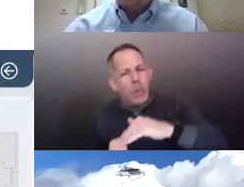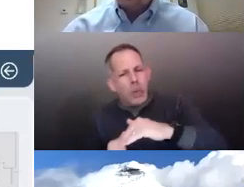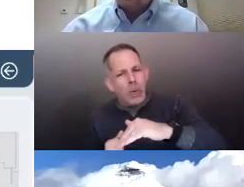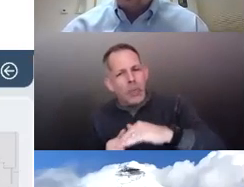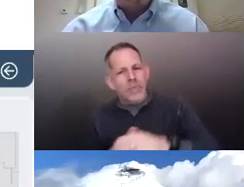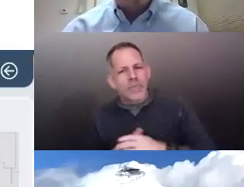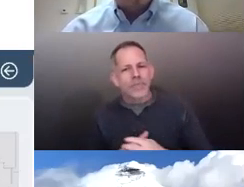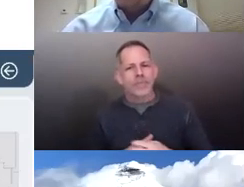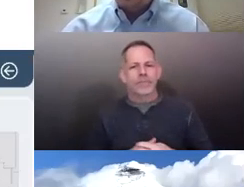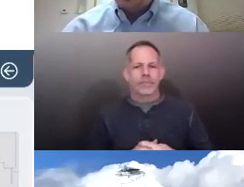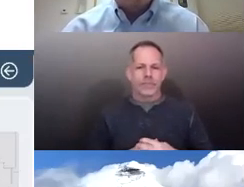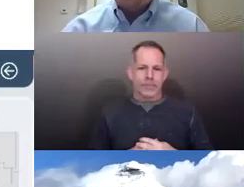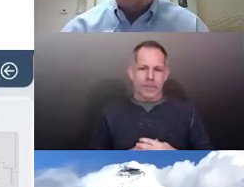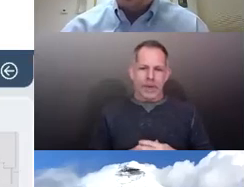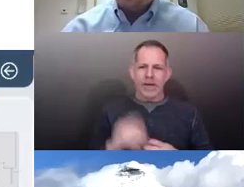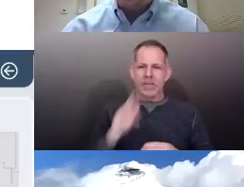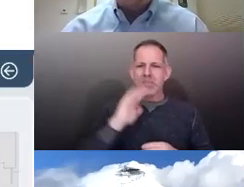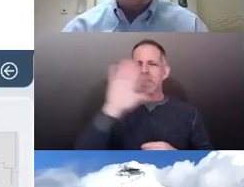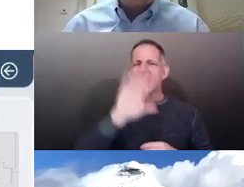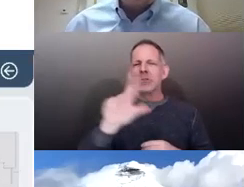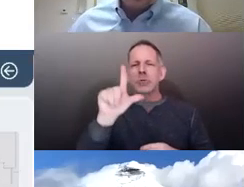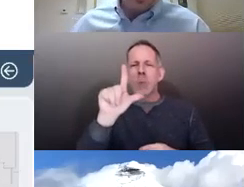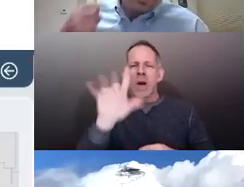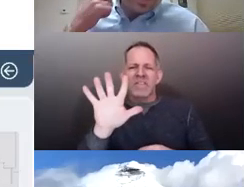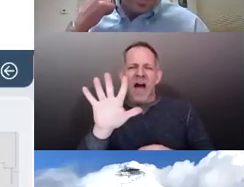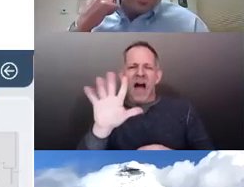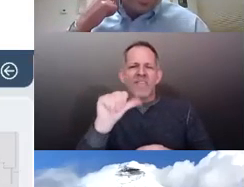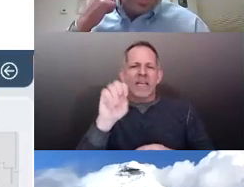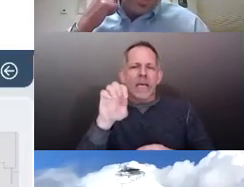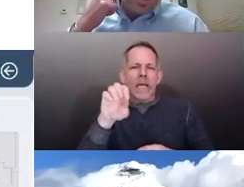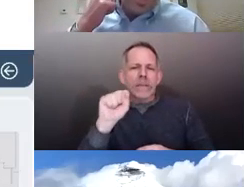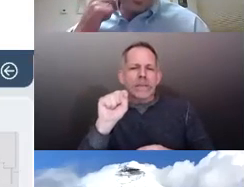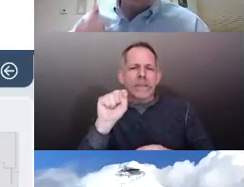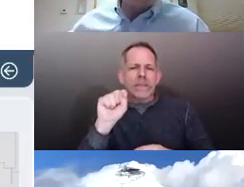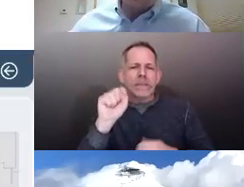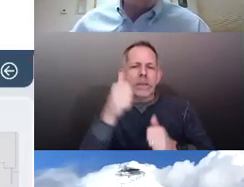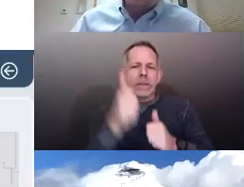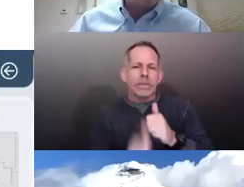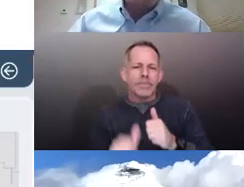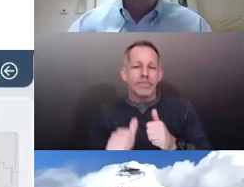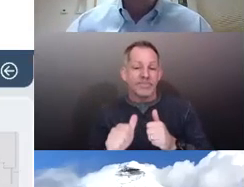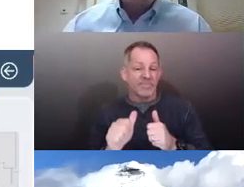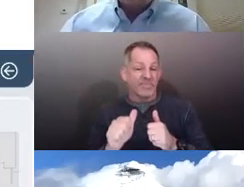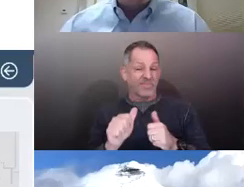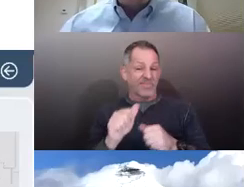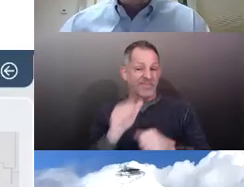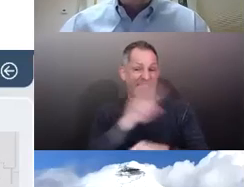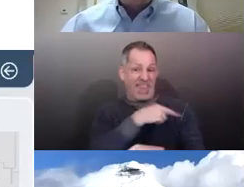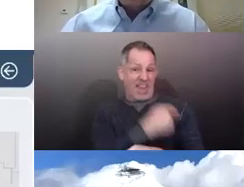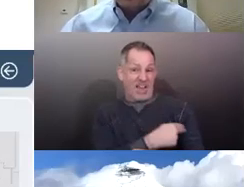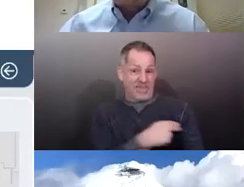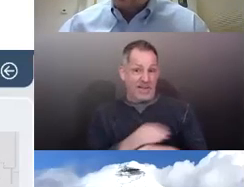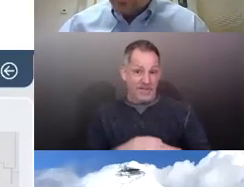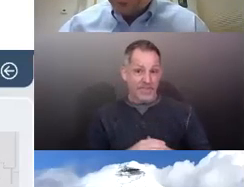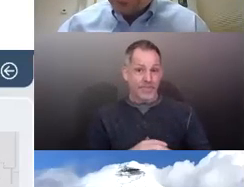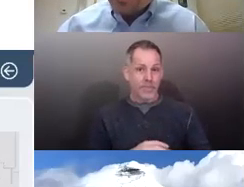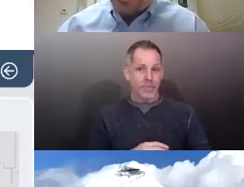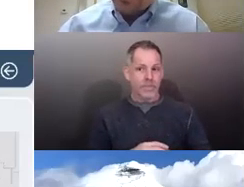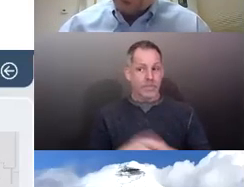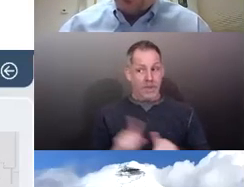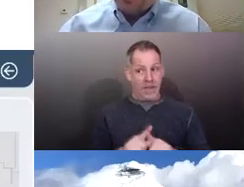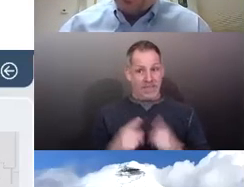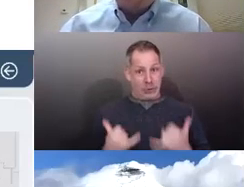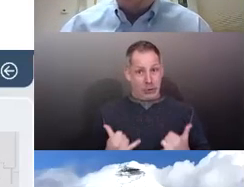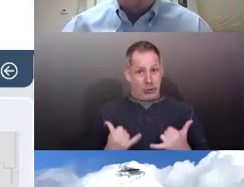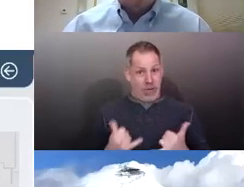25 total COVID cases and suspects in Snohomish County hospitals as of today. And why is